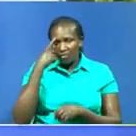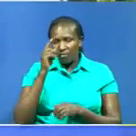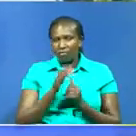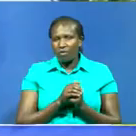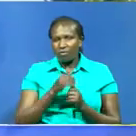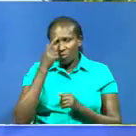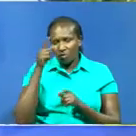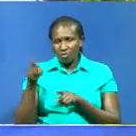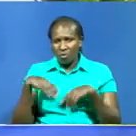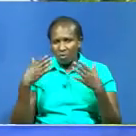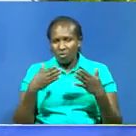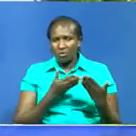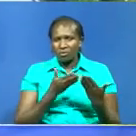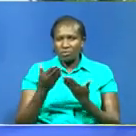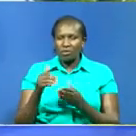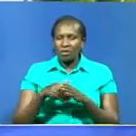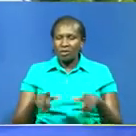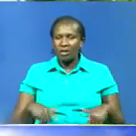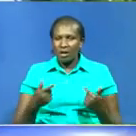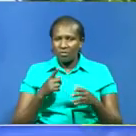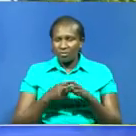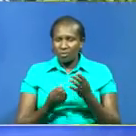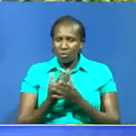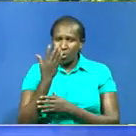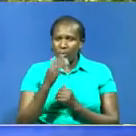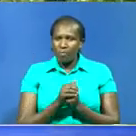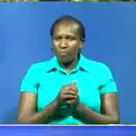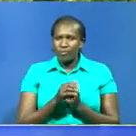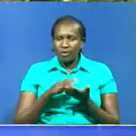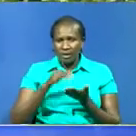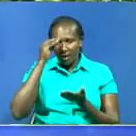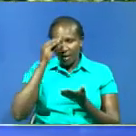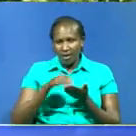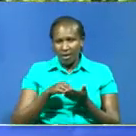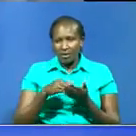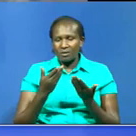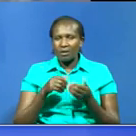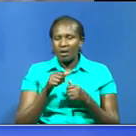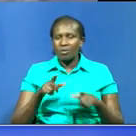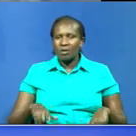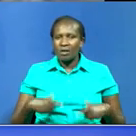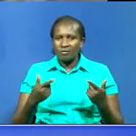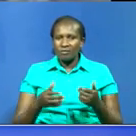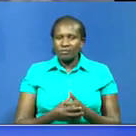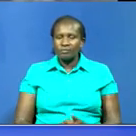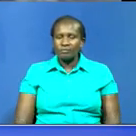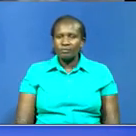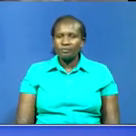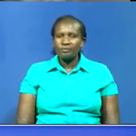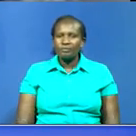always present in their life as they grew up, as they learned the story about life.